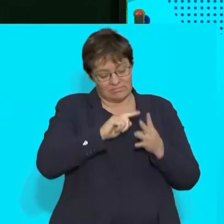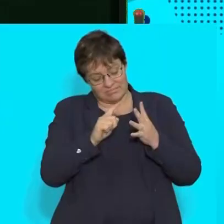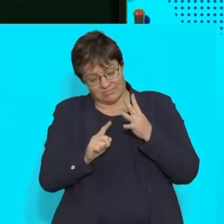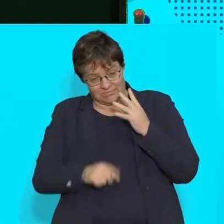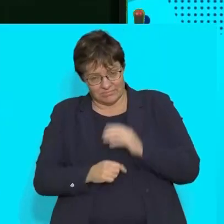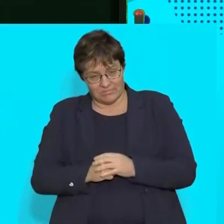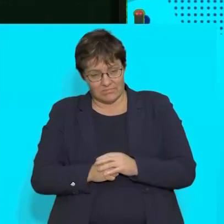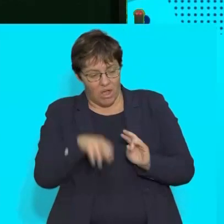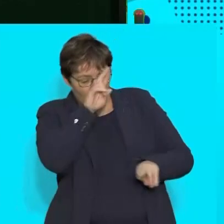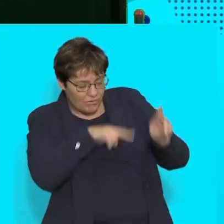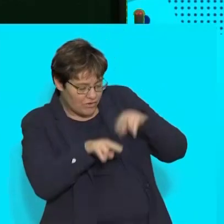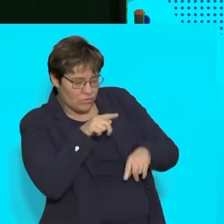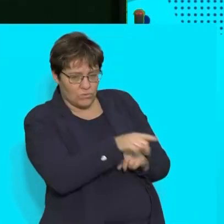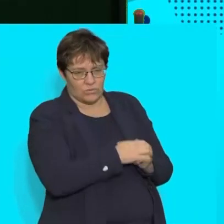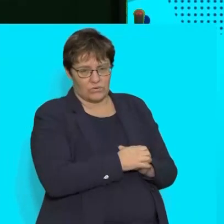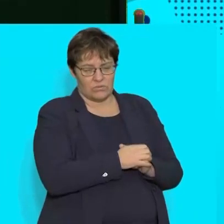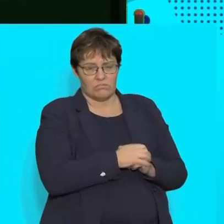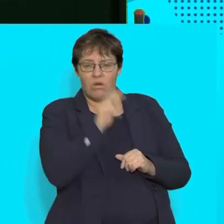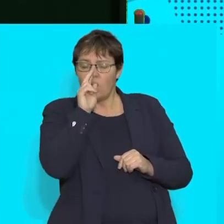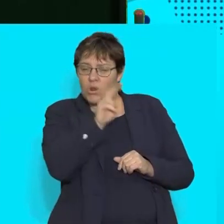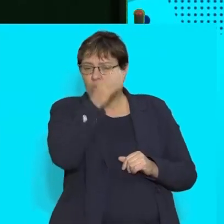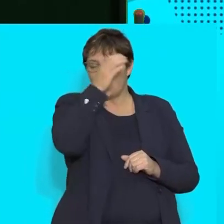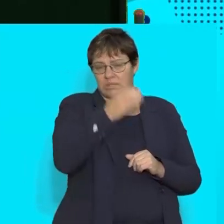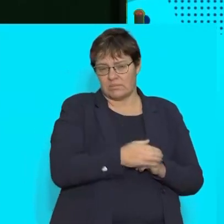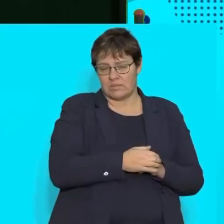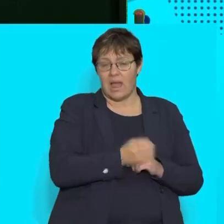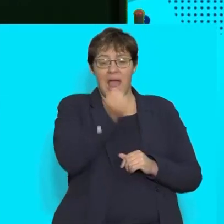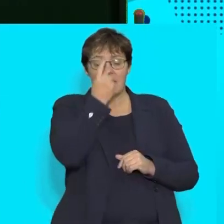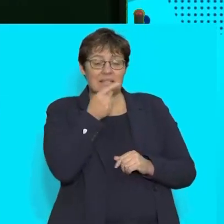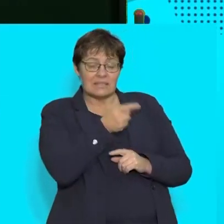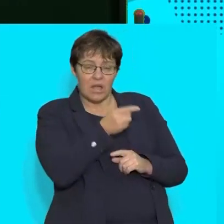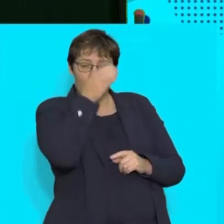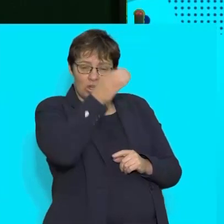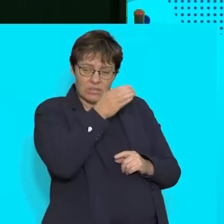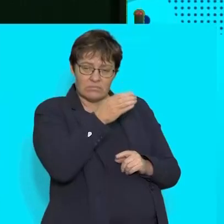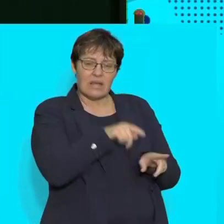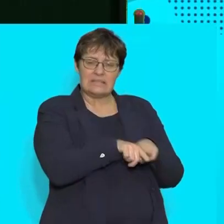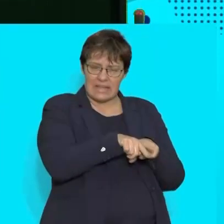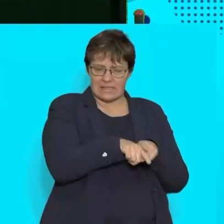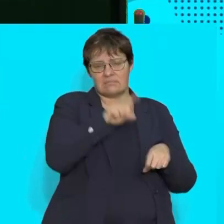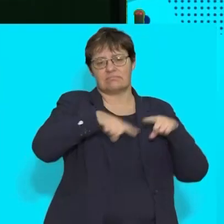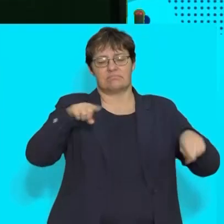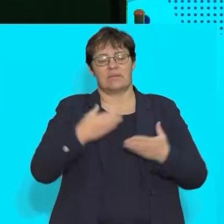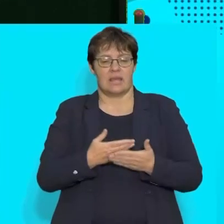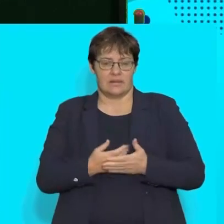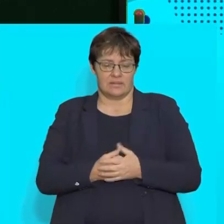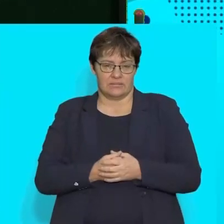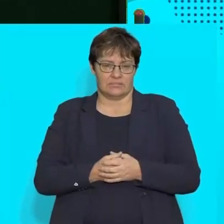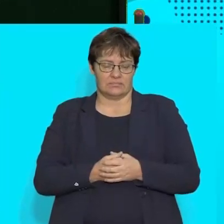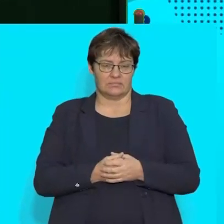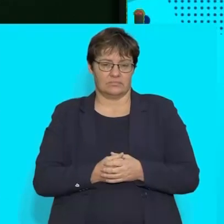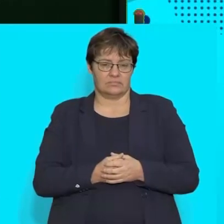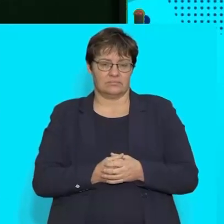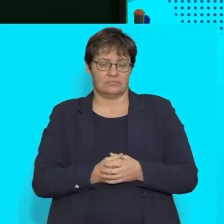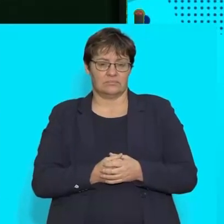back, review the concepts, look at these concepts and understand that these concepts can be tested in different scenarios. You